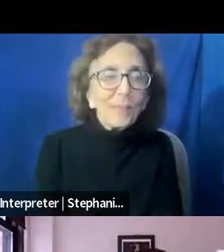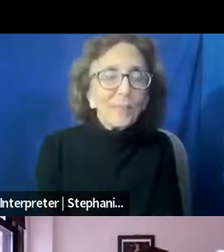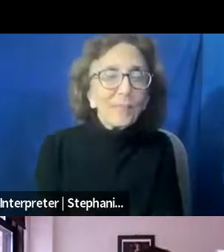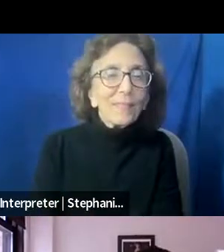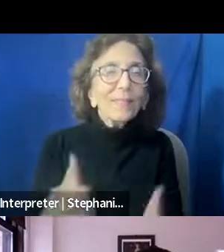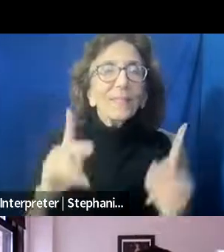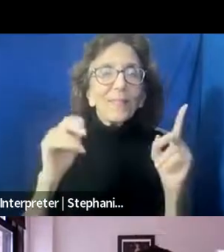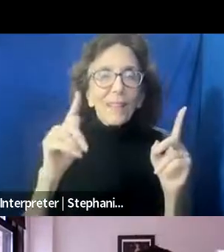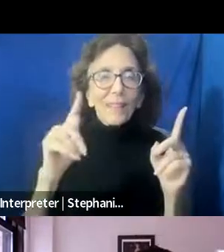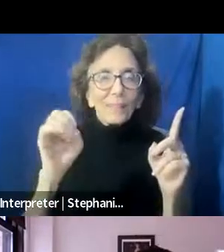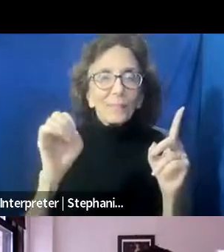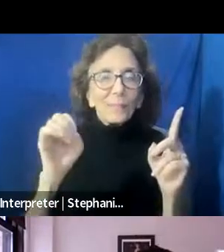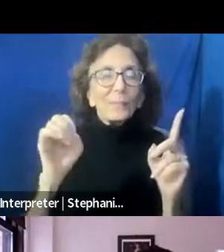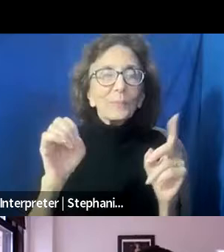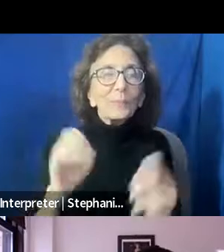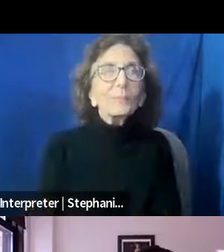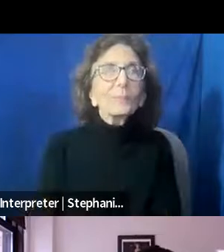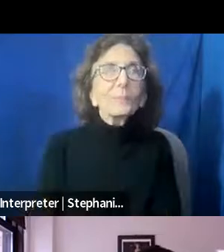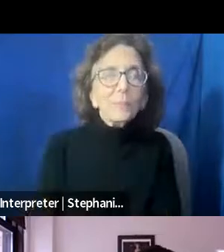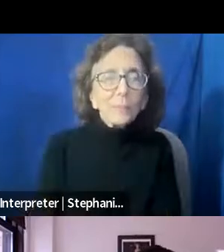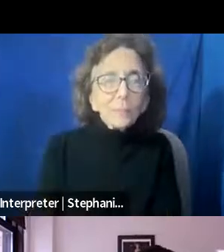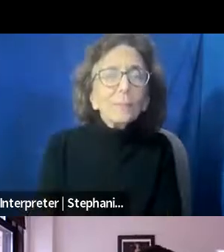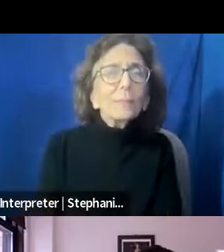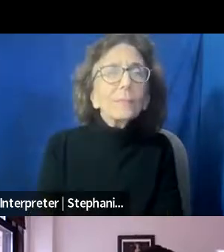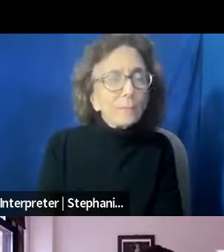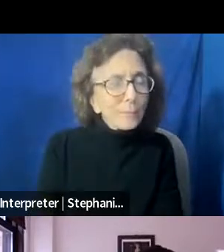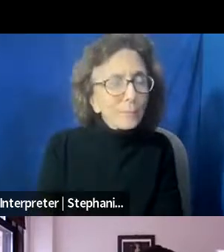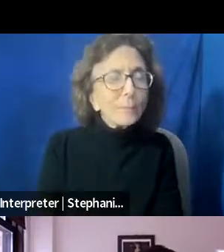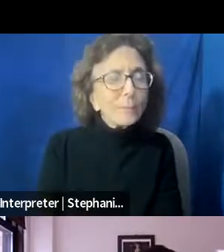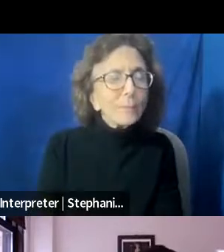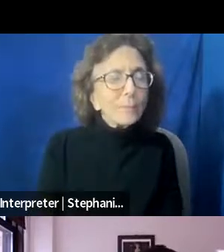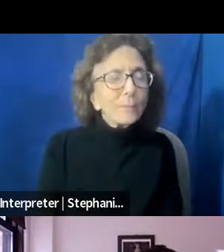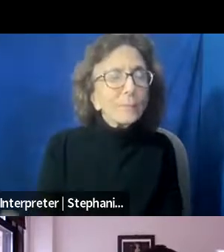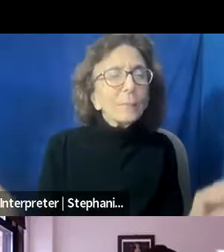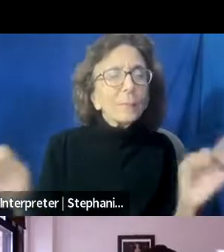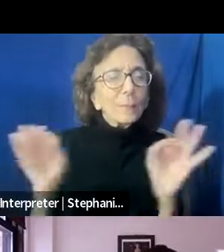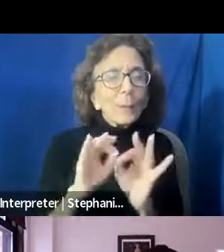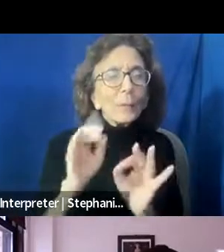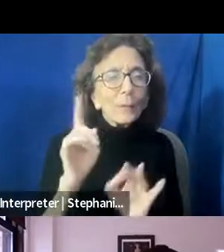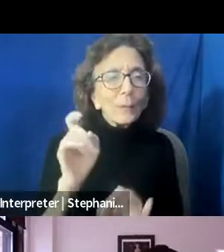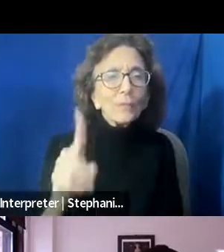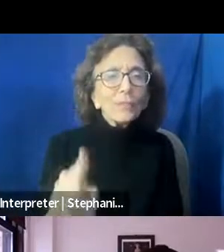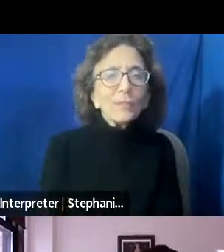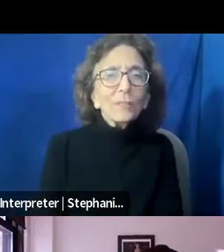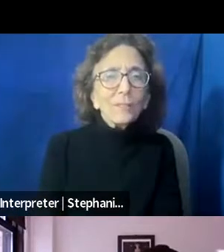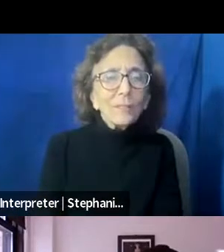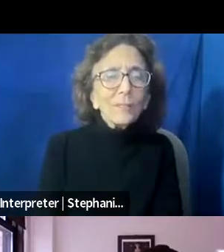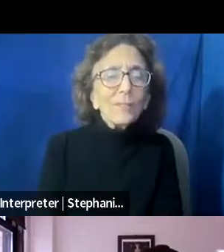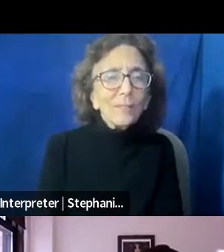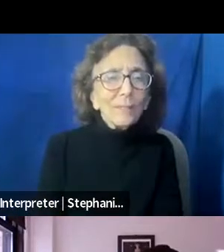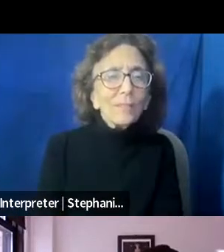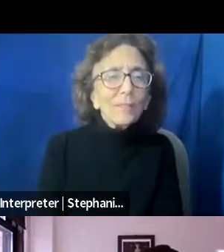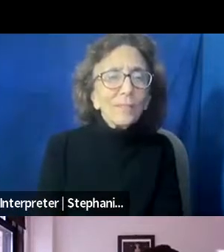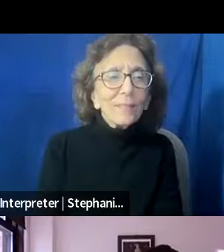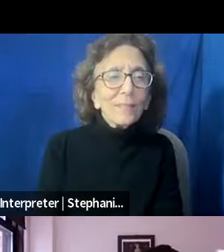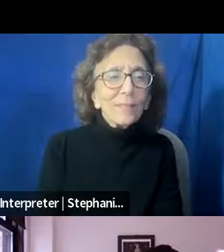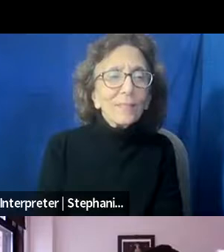Yeah, so I think this is a really important question. And I